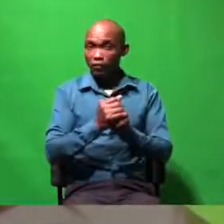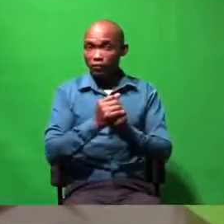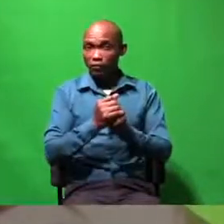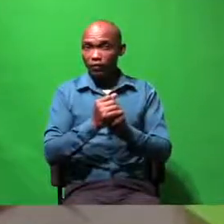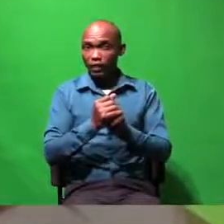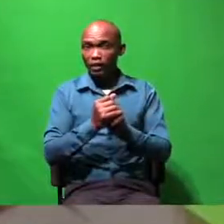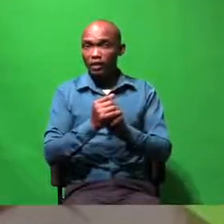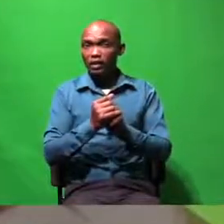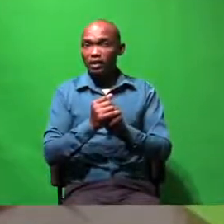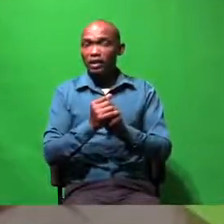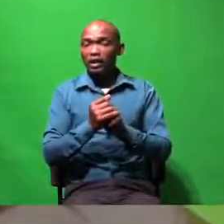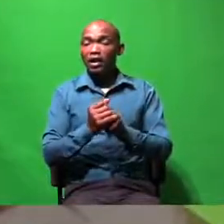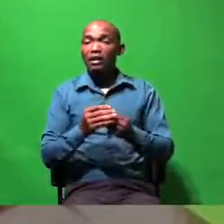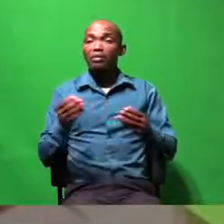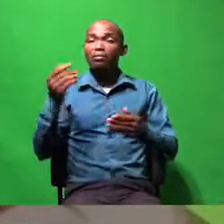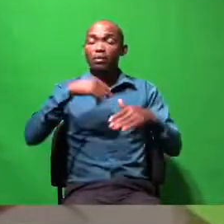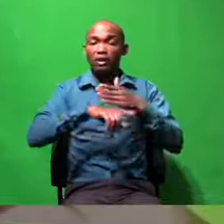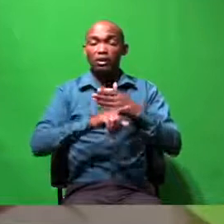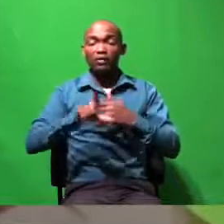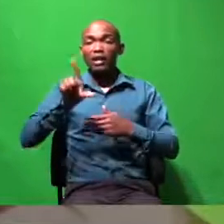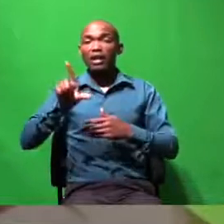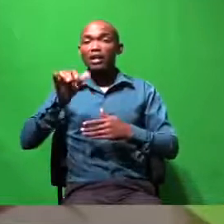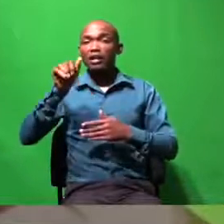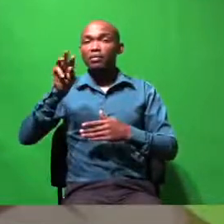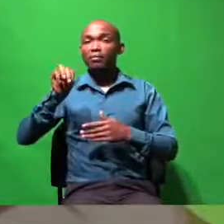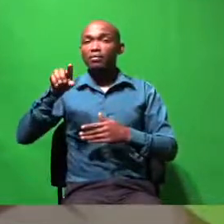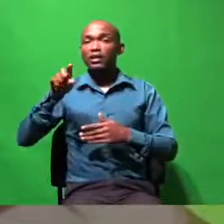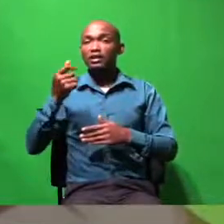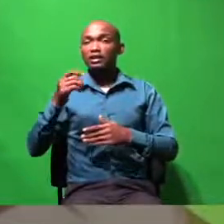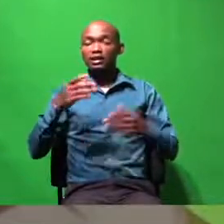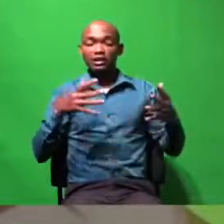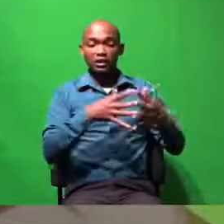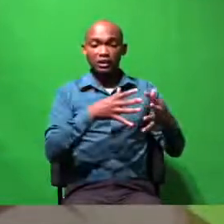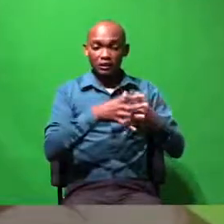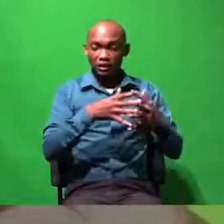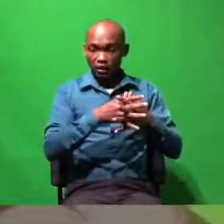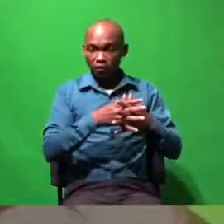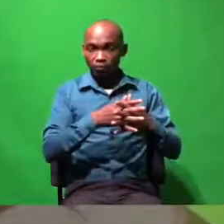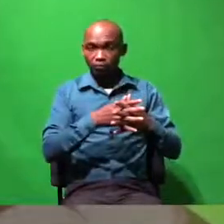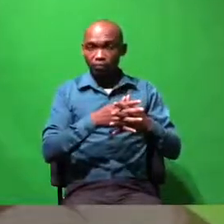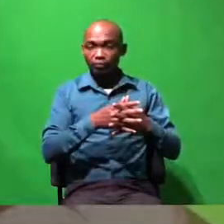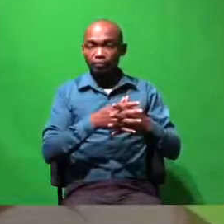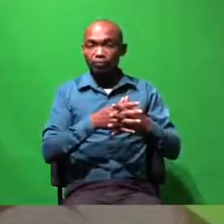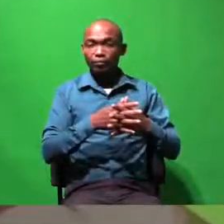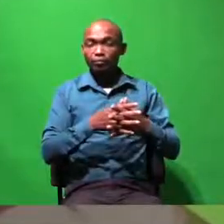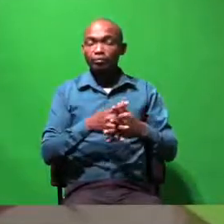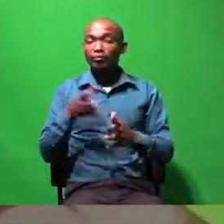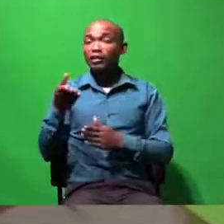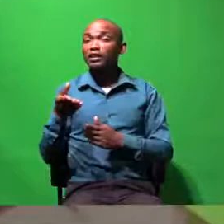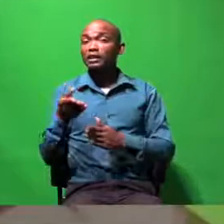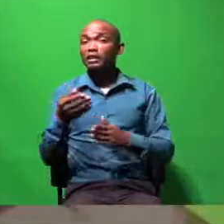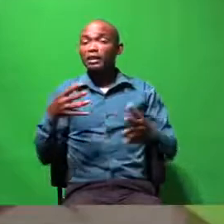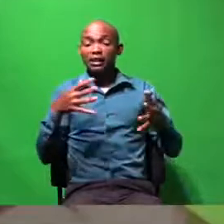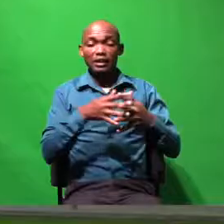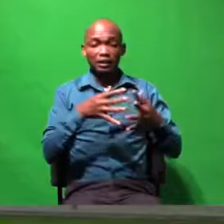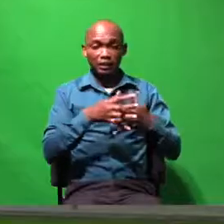to bring about the lymphatic system. So we may say lymphatic system is a